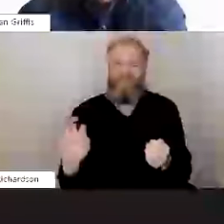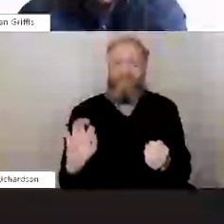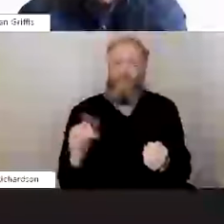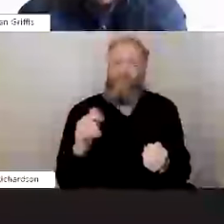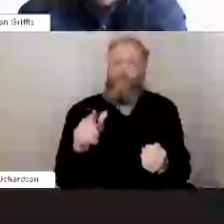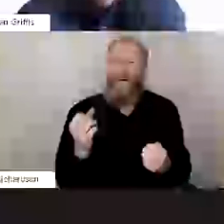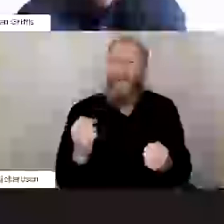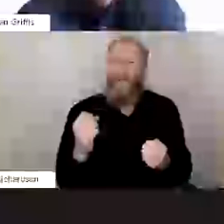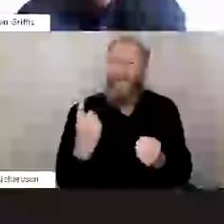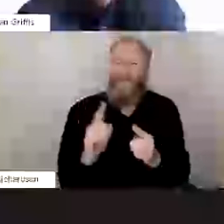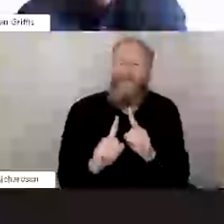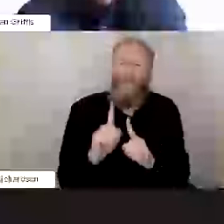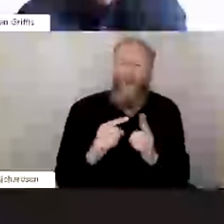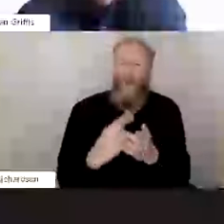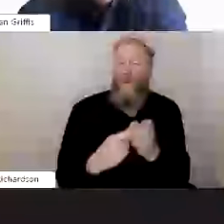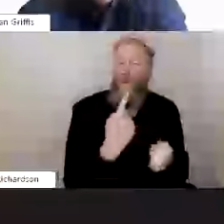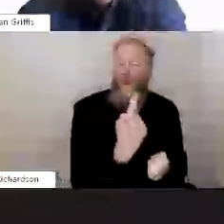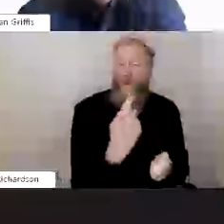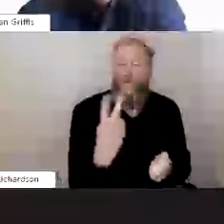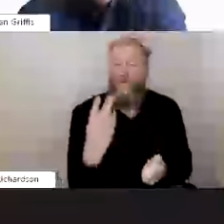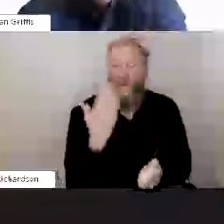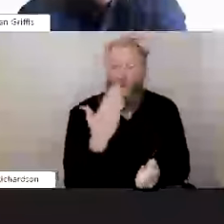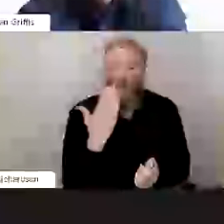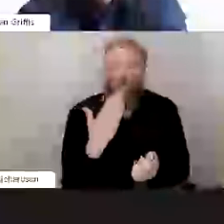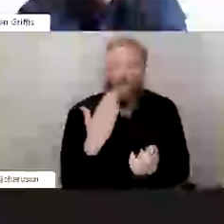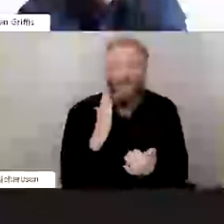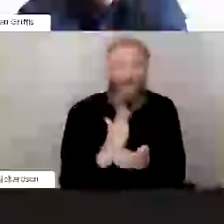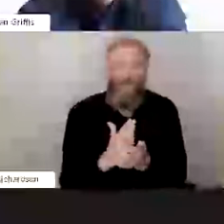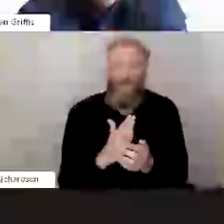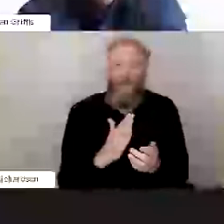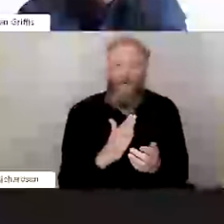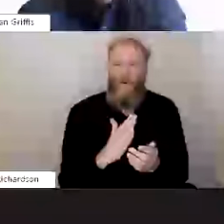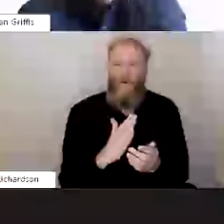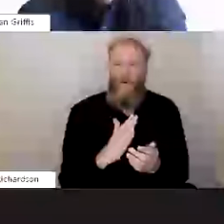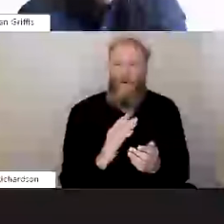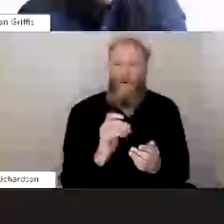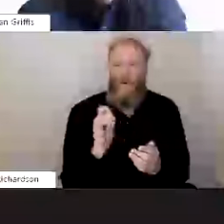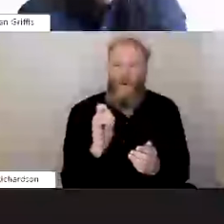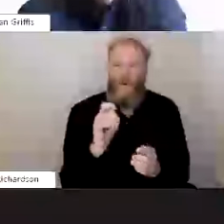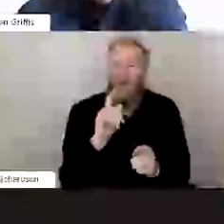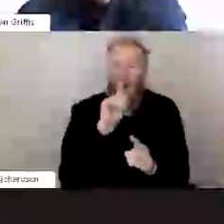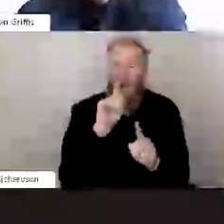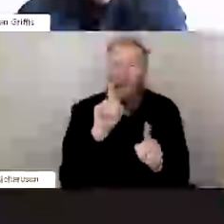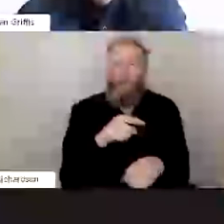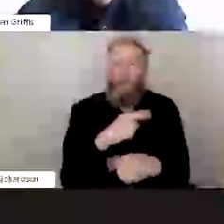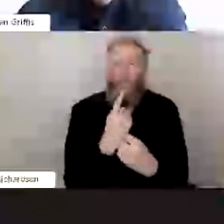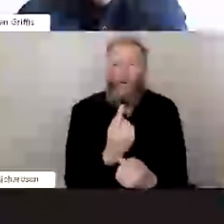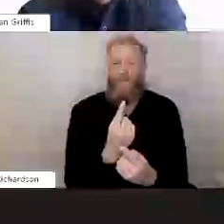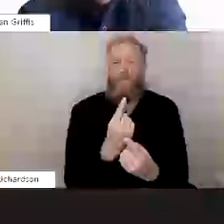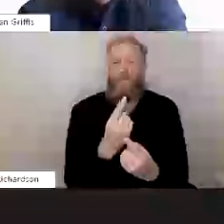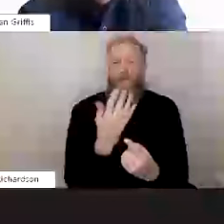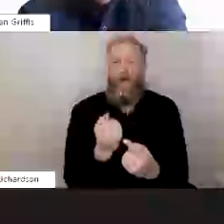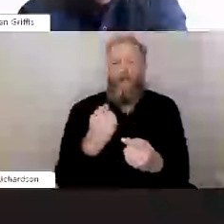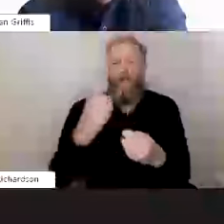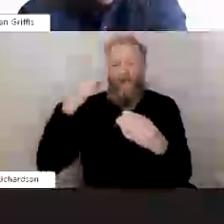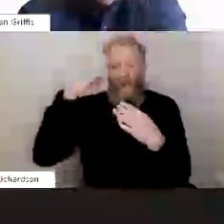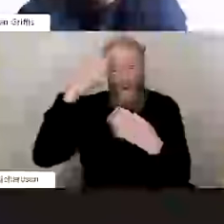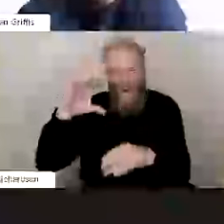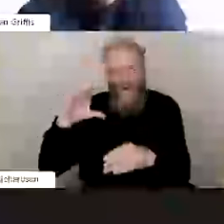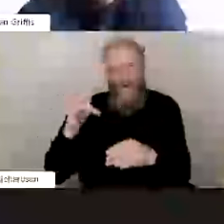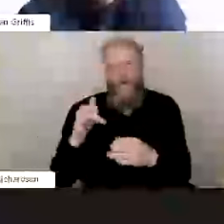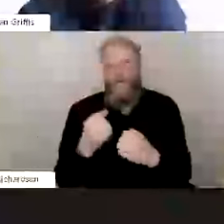schools, it's virtually impossible to actually get the accommodations or supports